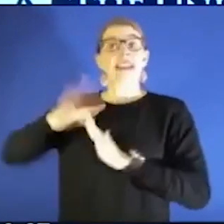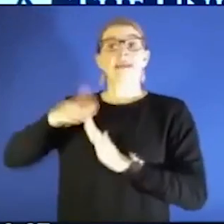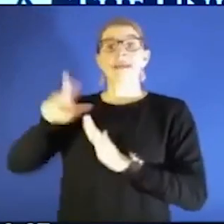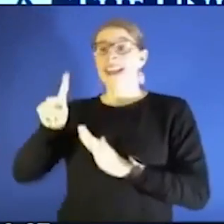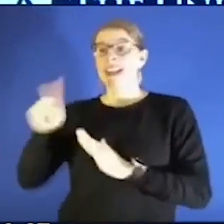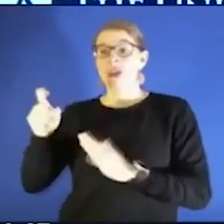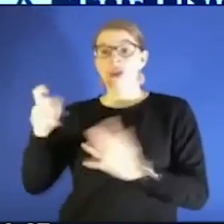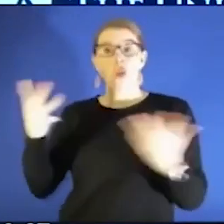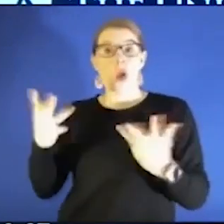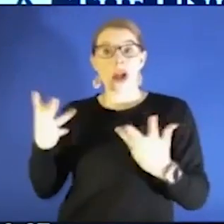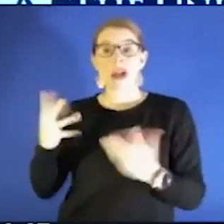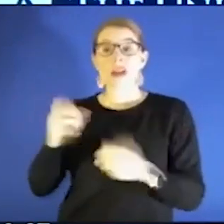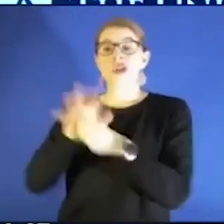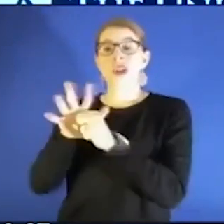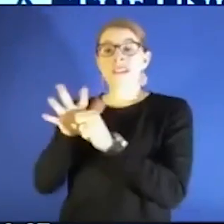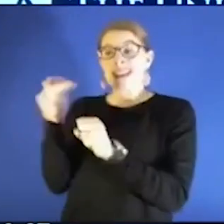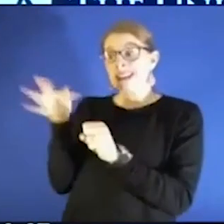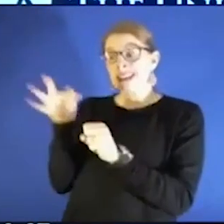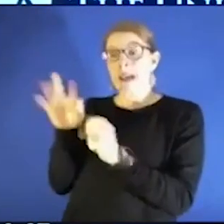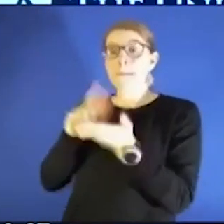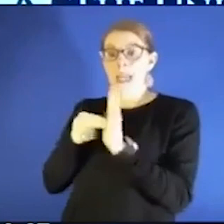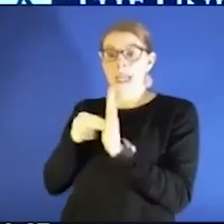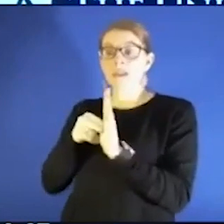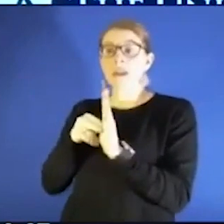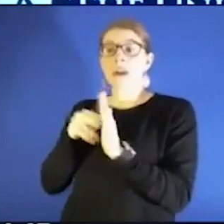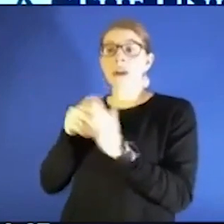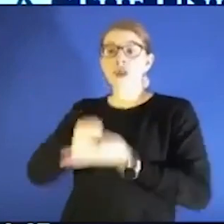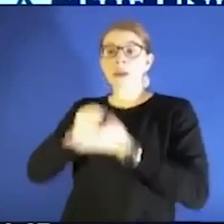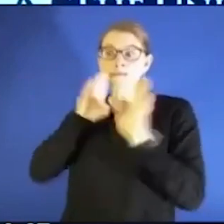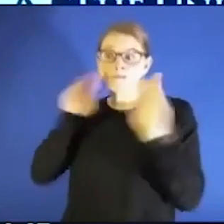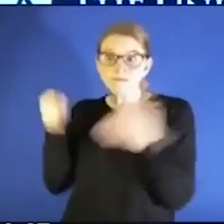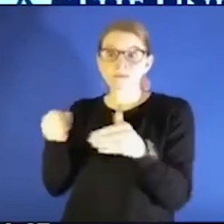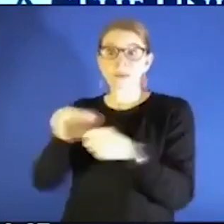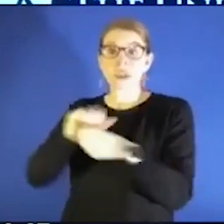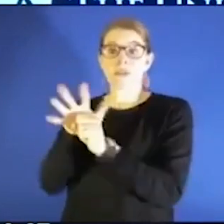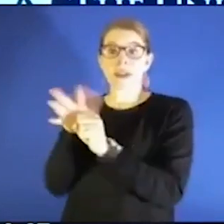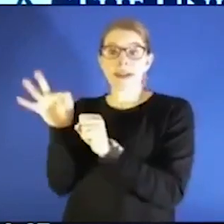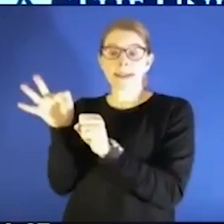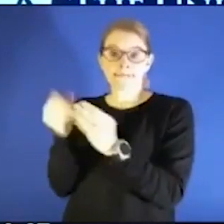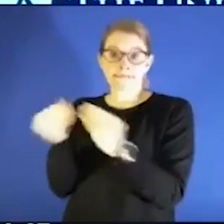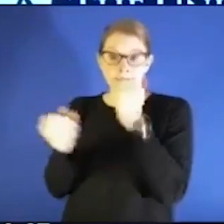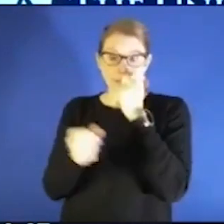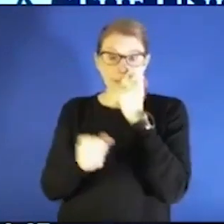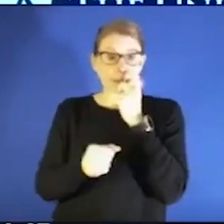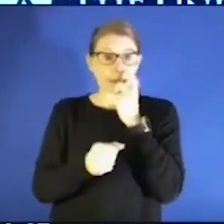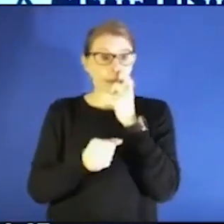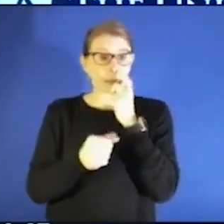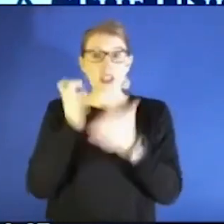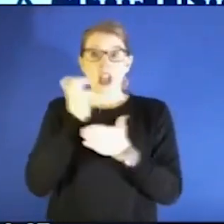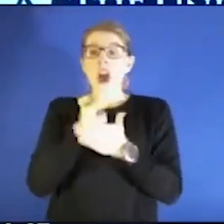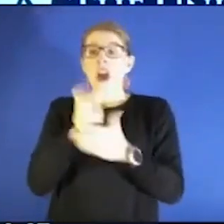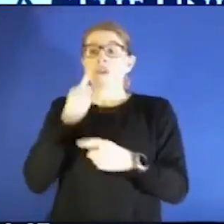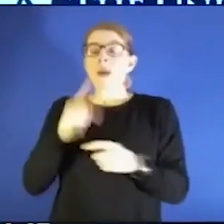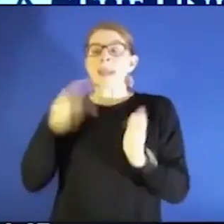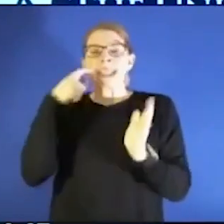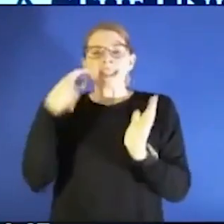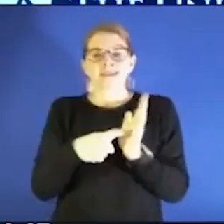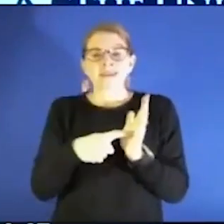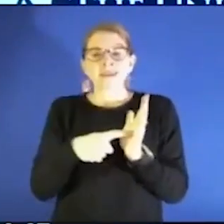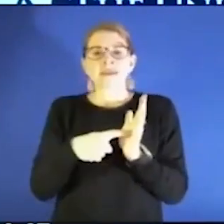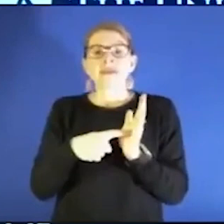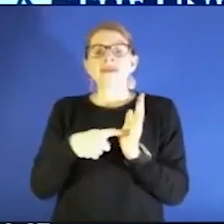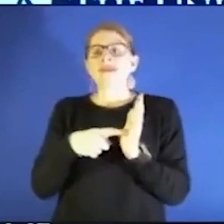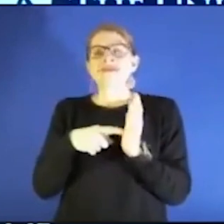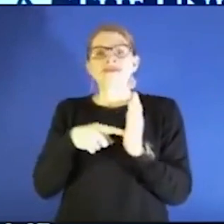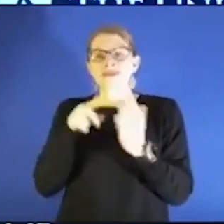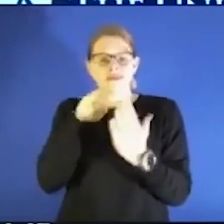were actively being treated for the COVID-19. And then there's a portion where it's really hard for me to tell, just looking briefly at the H&P or their history and physical.